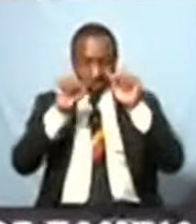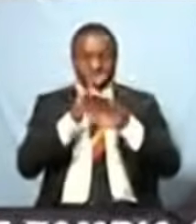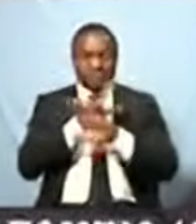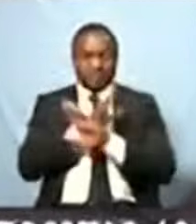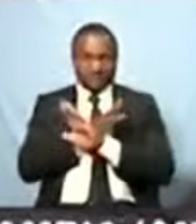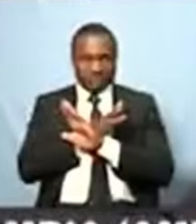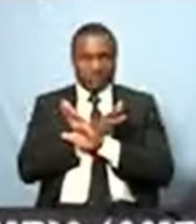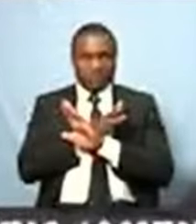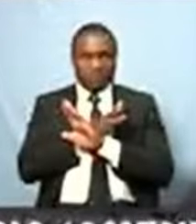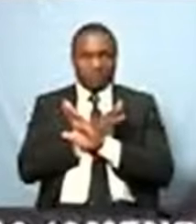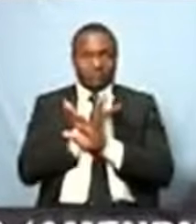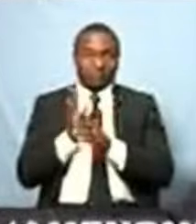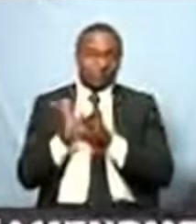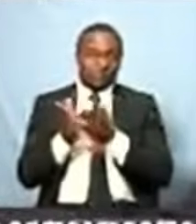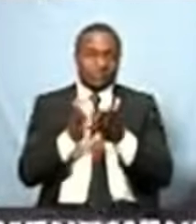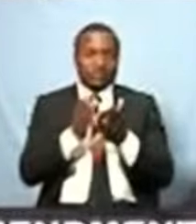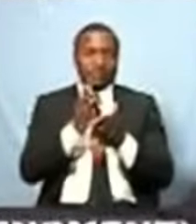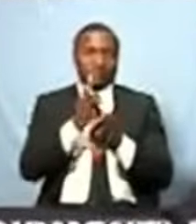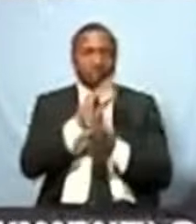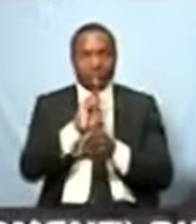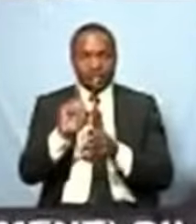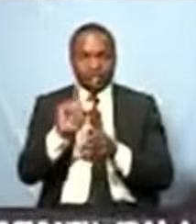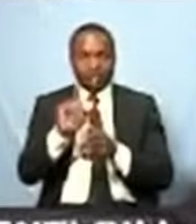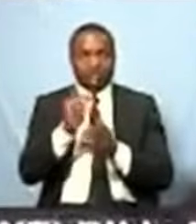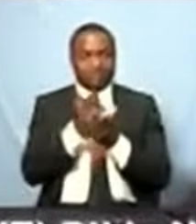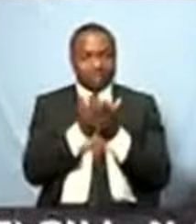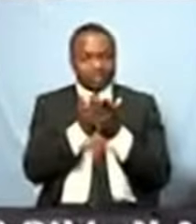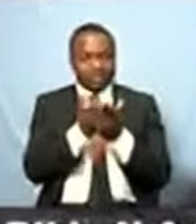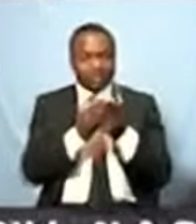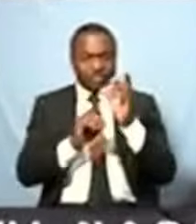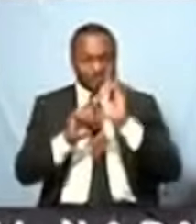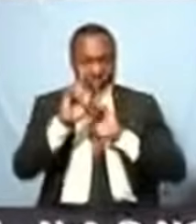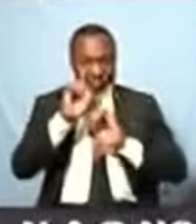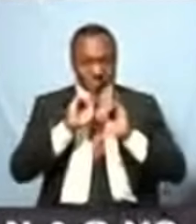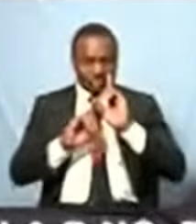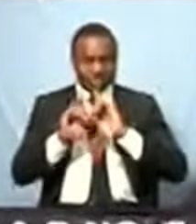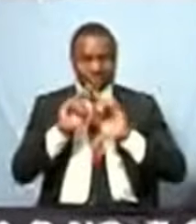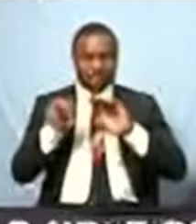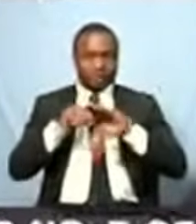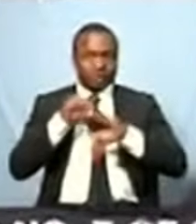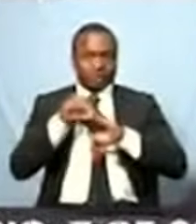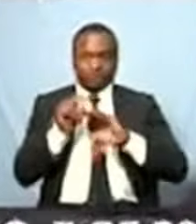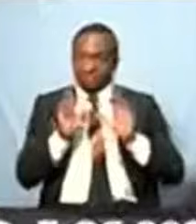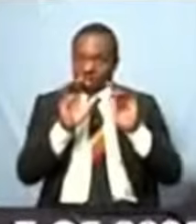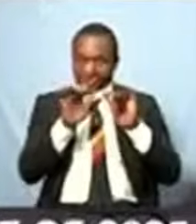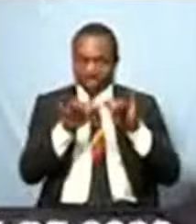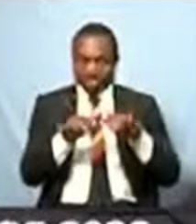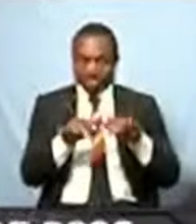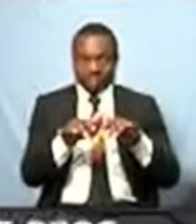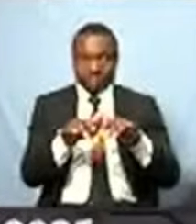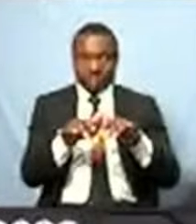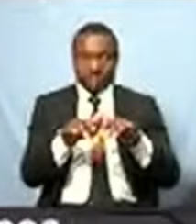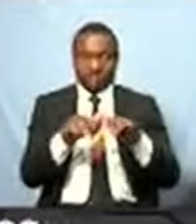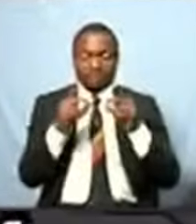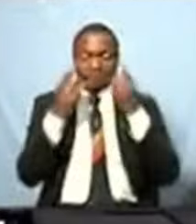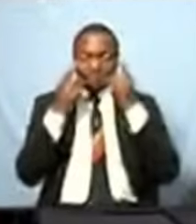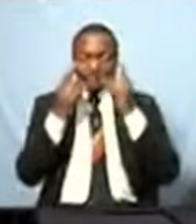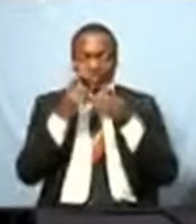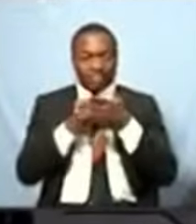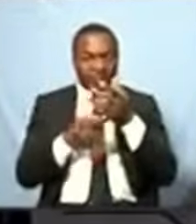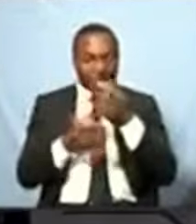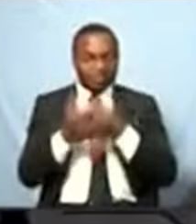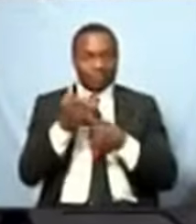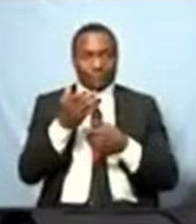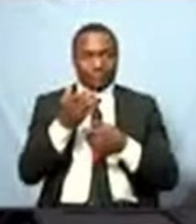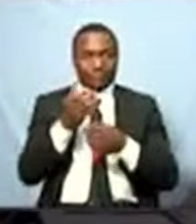to initiate bills for submission to and consideration by the National Assembly. Public